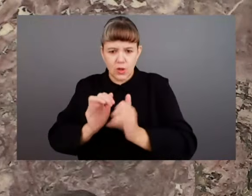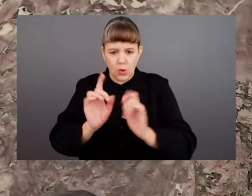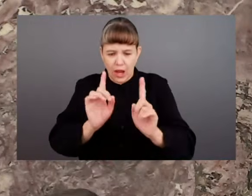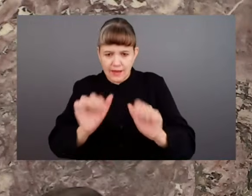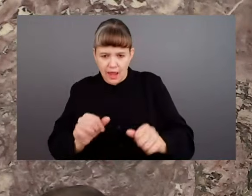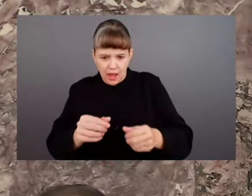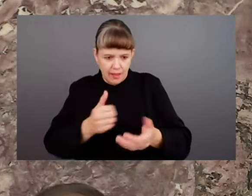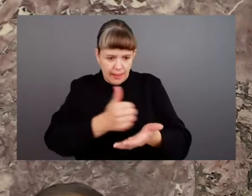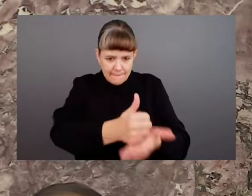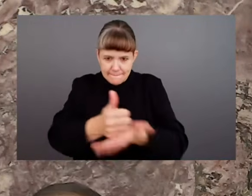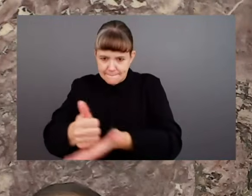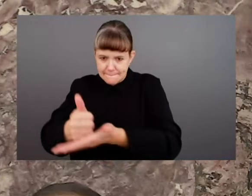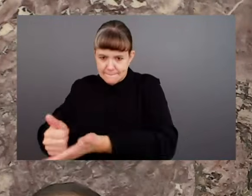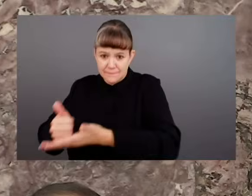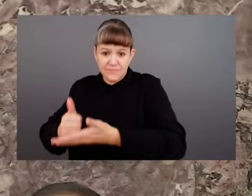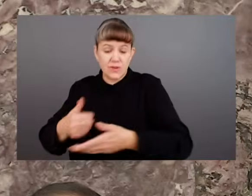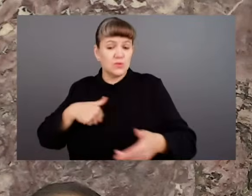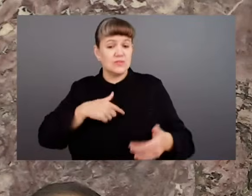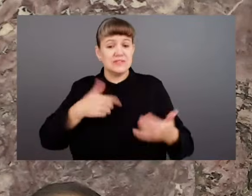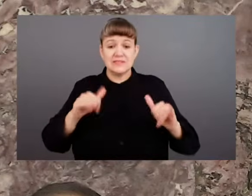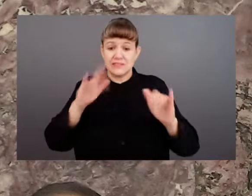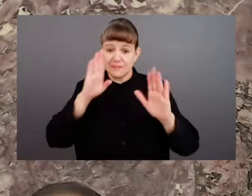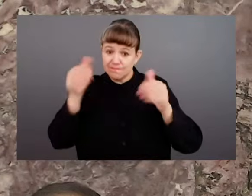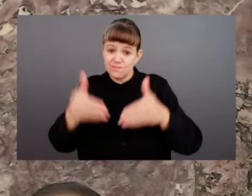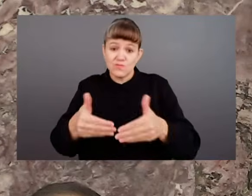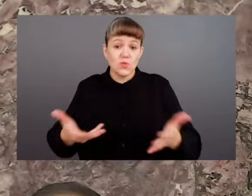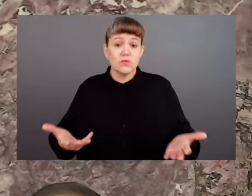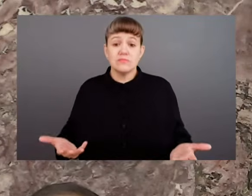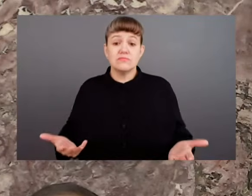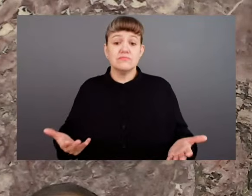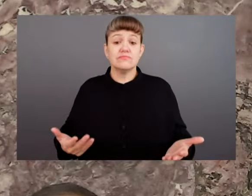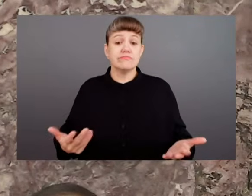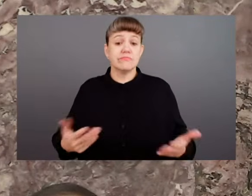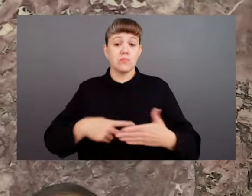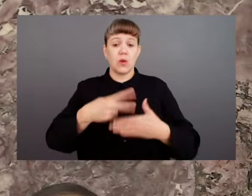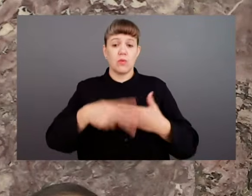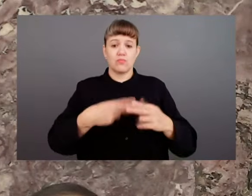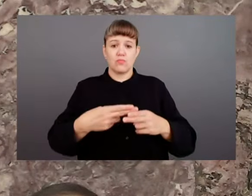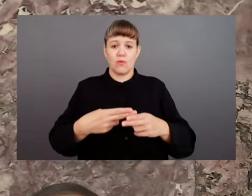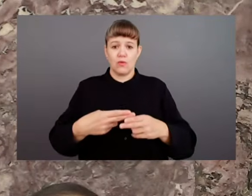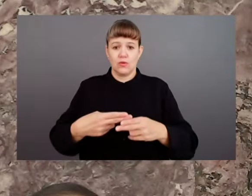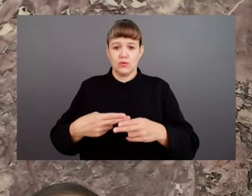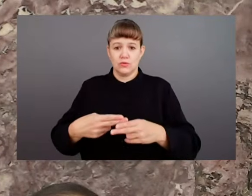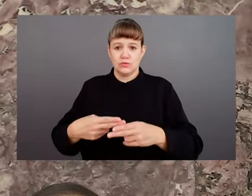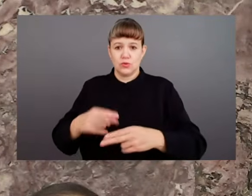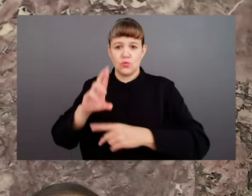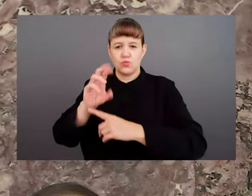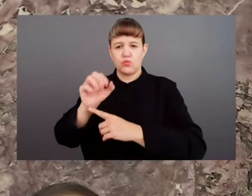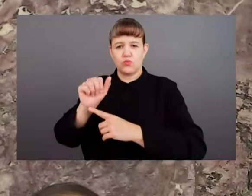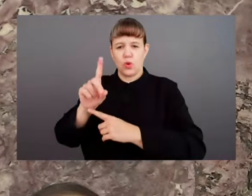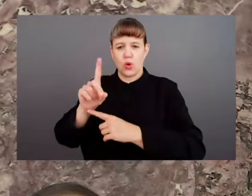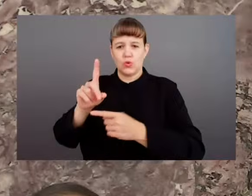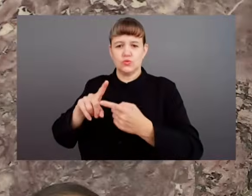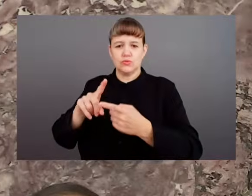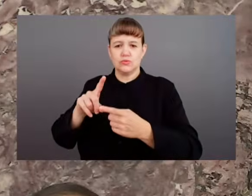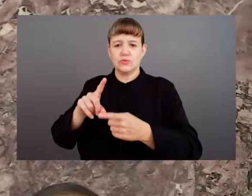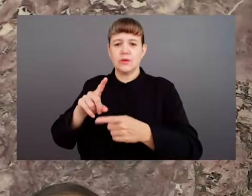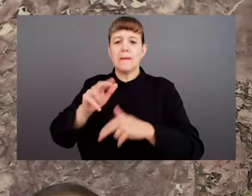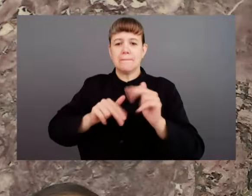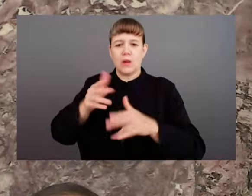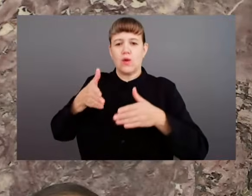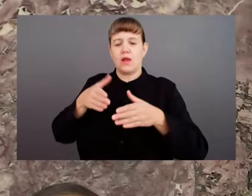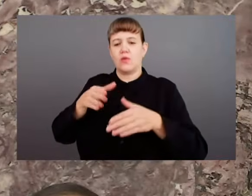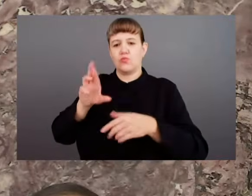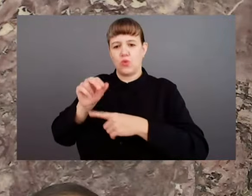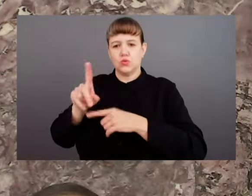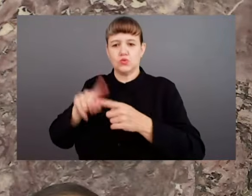on building out the Road to Recovery system that has been established in Vancouver, bringing it out to every single health authority, and keeping in mind that